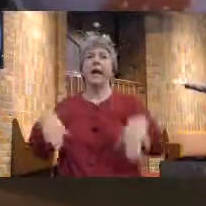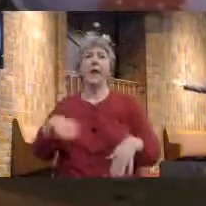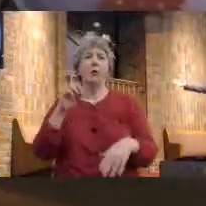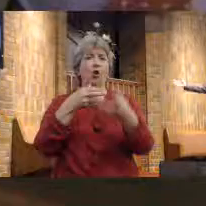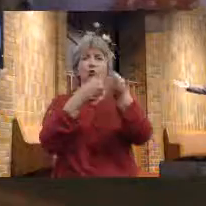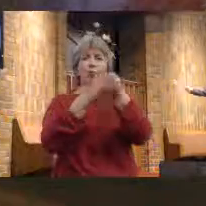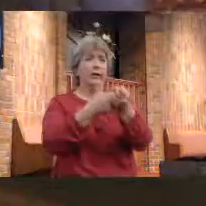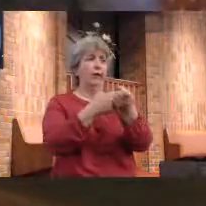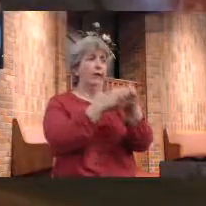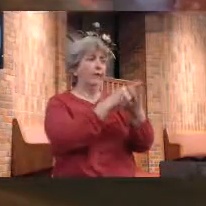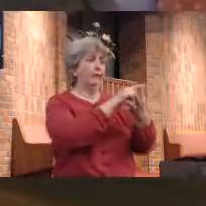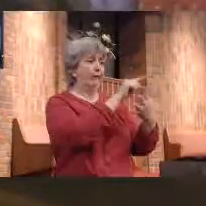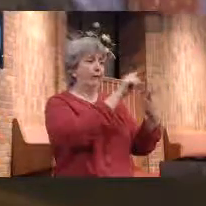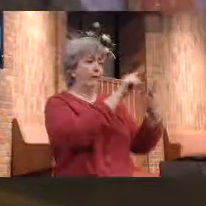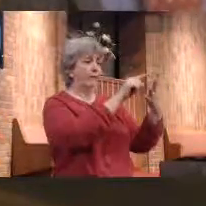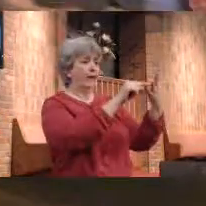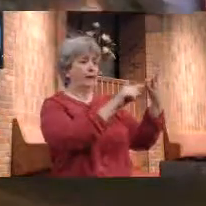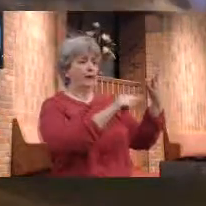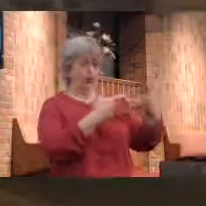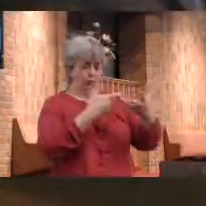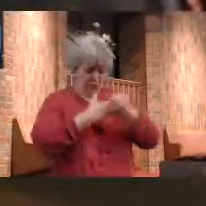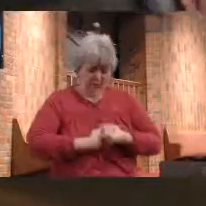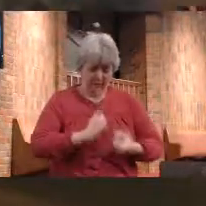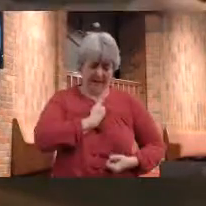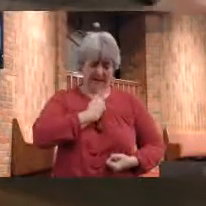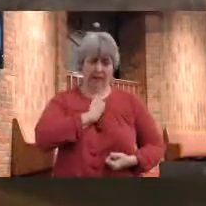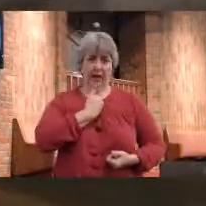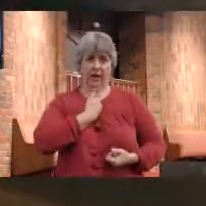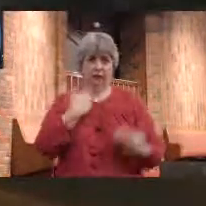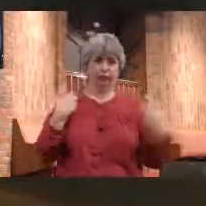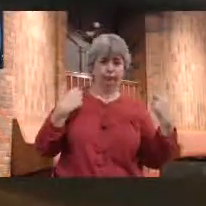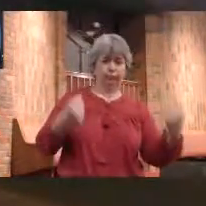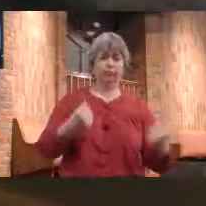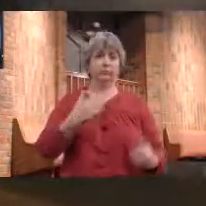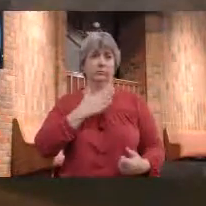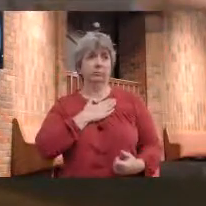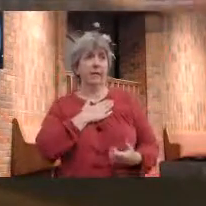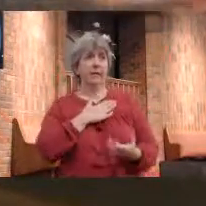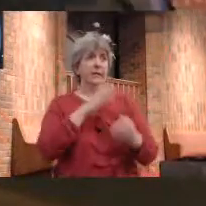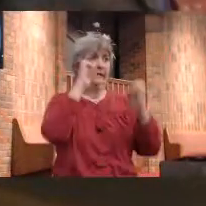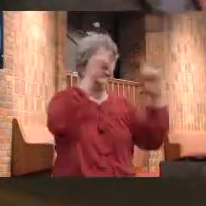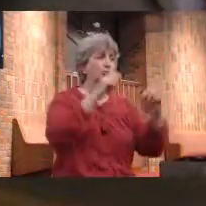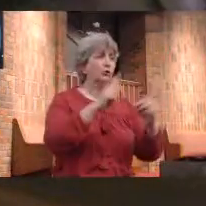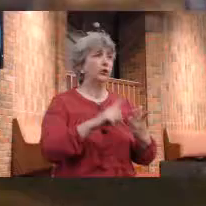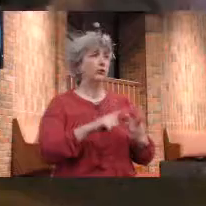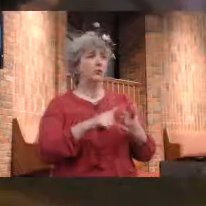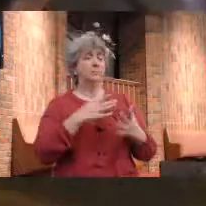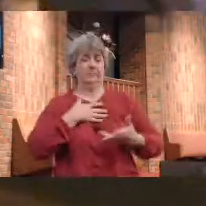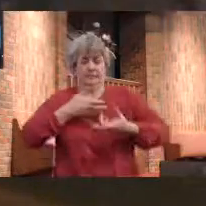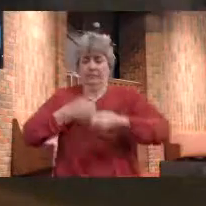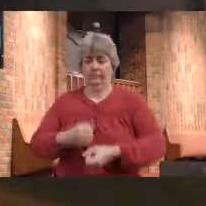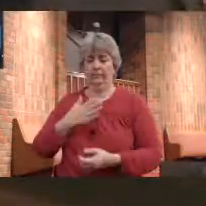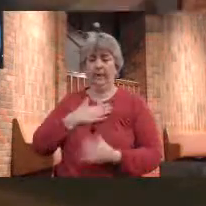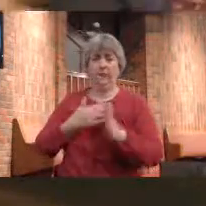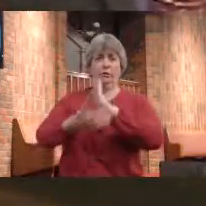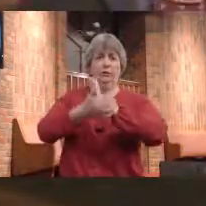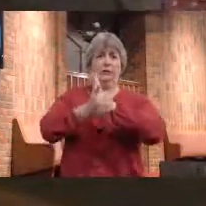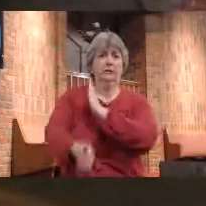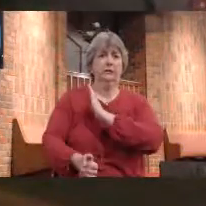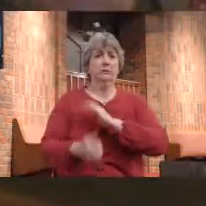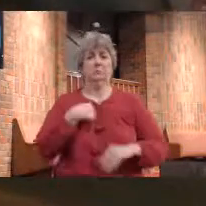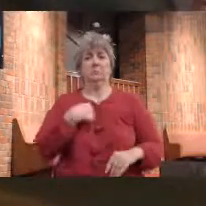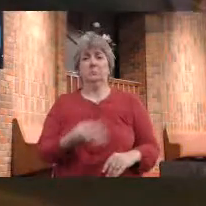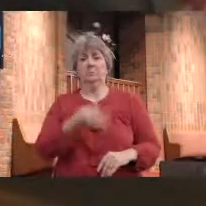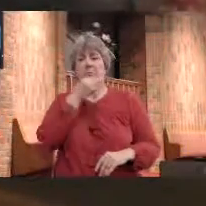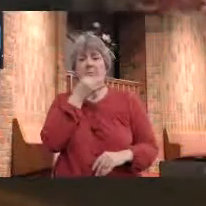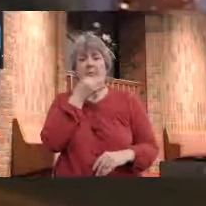all kinds of their own strength, their own power, their own education, their own skill set, their own abilities.